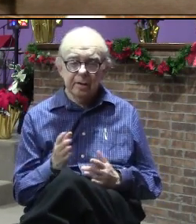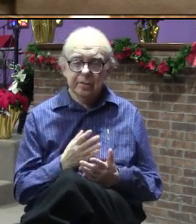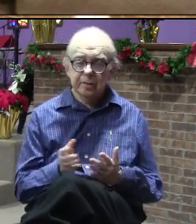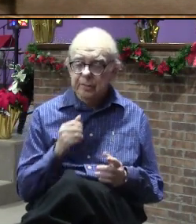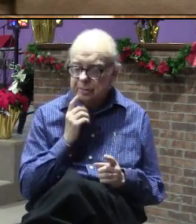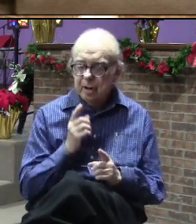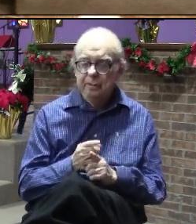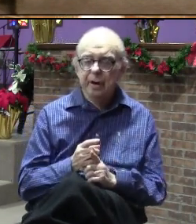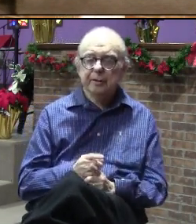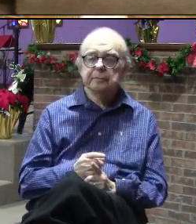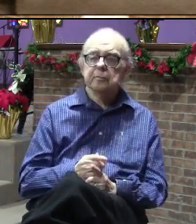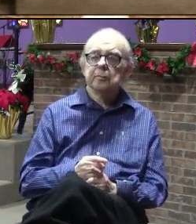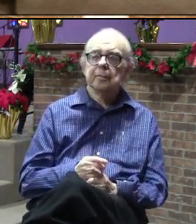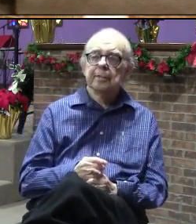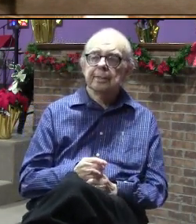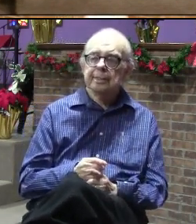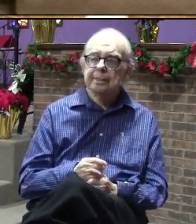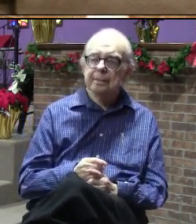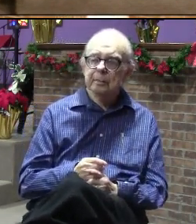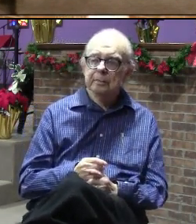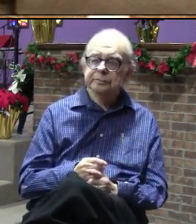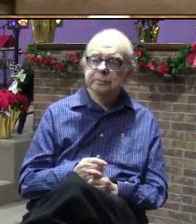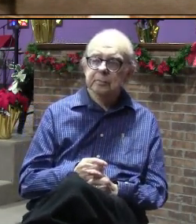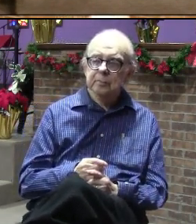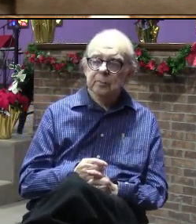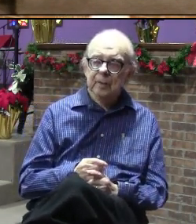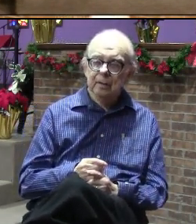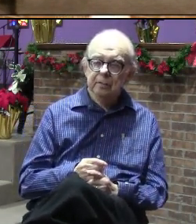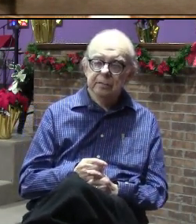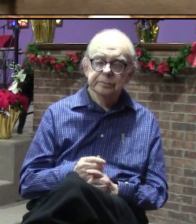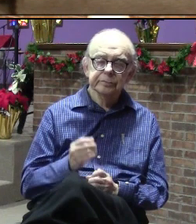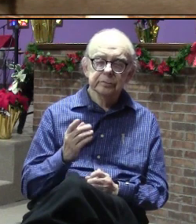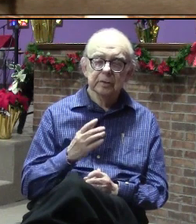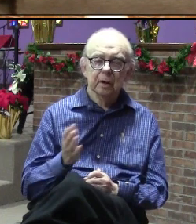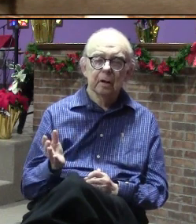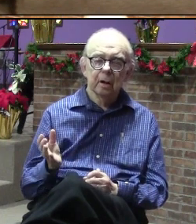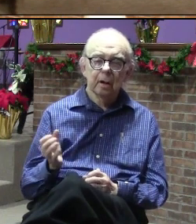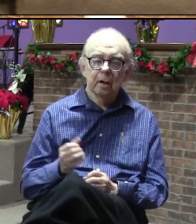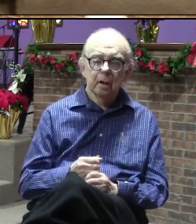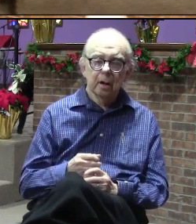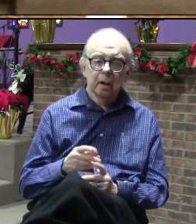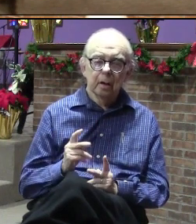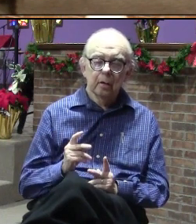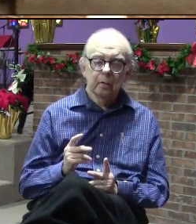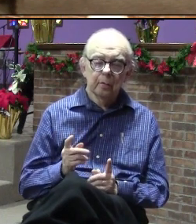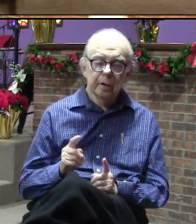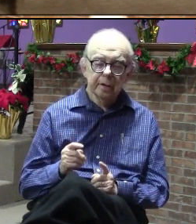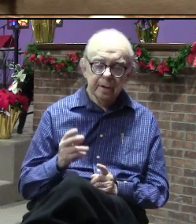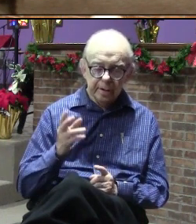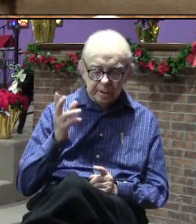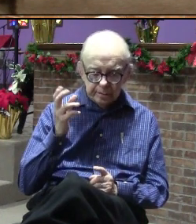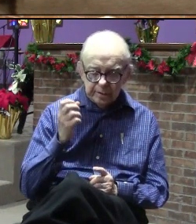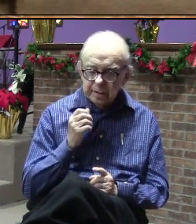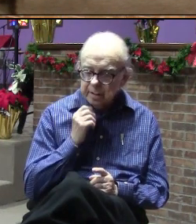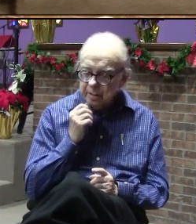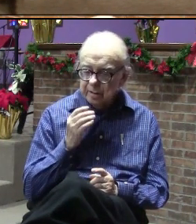right. Okay. How many of you get upset when he does it?